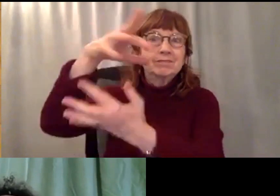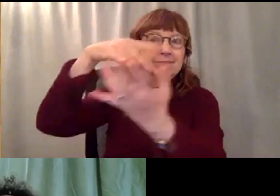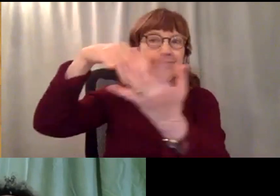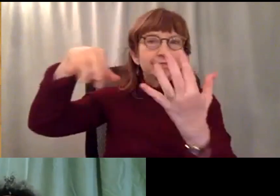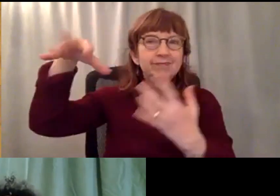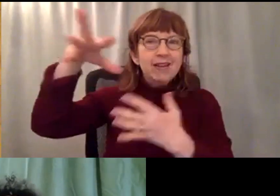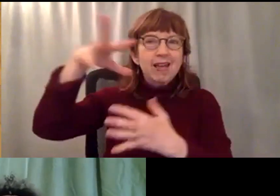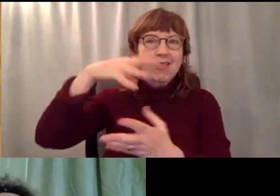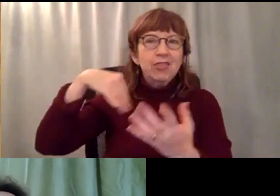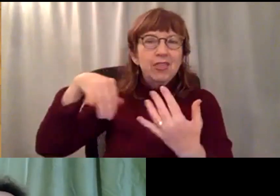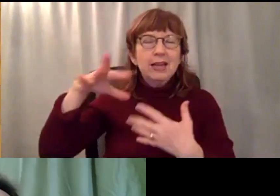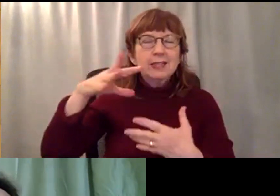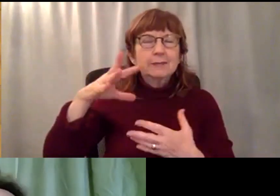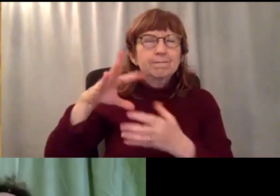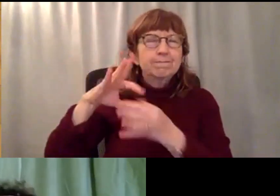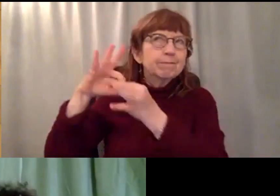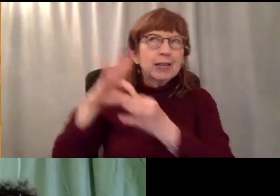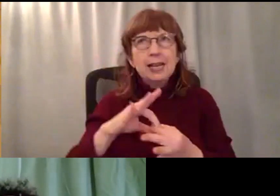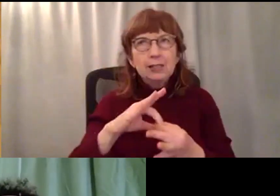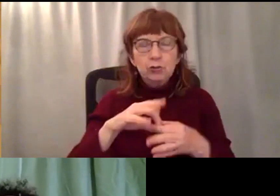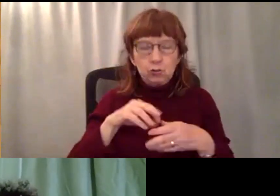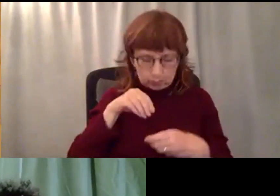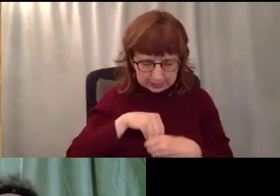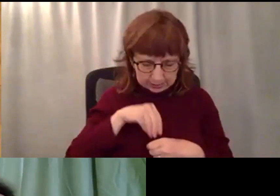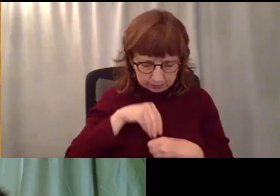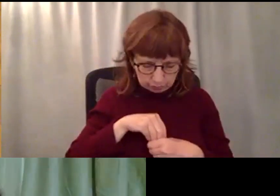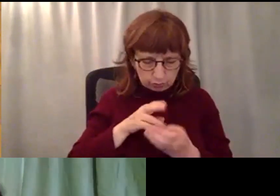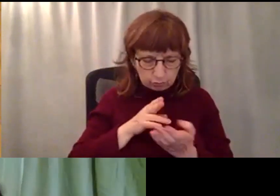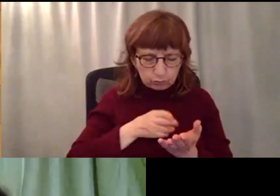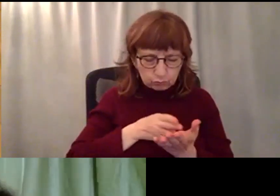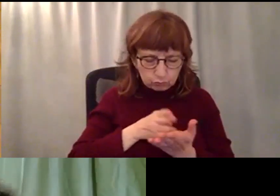of internal truth.